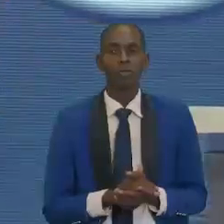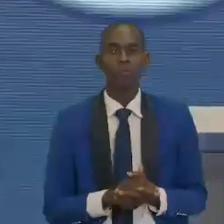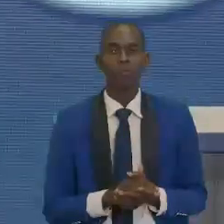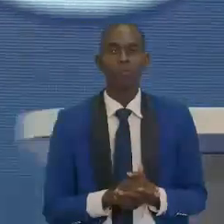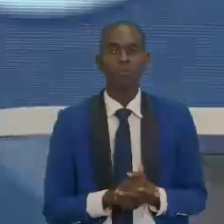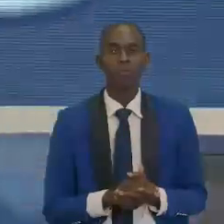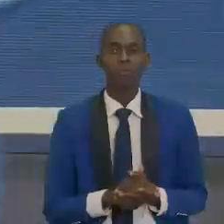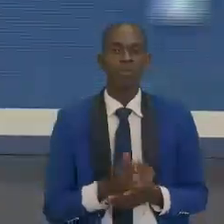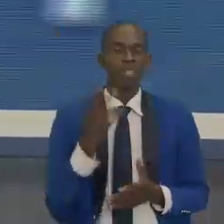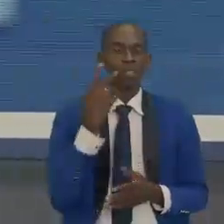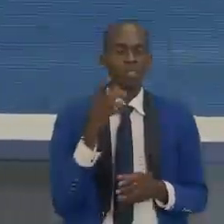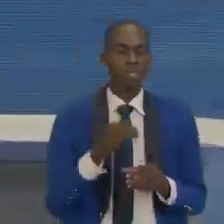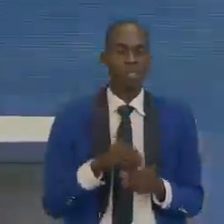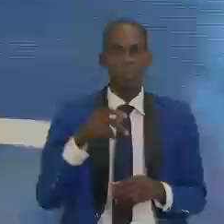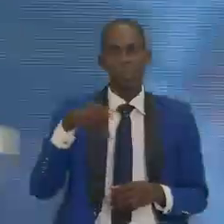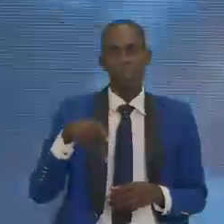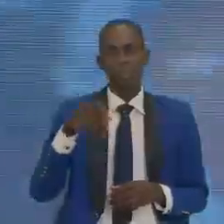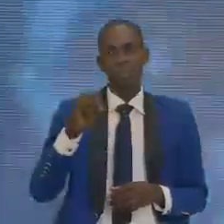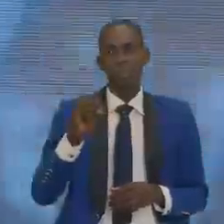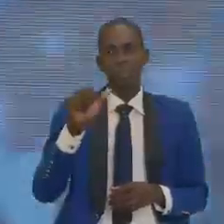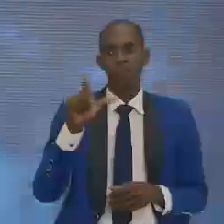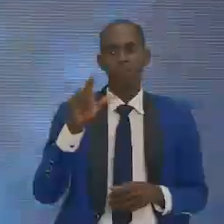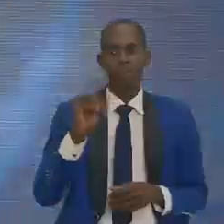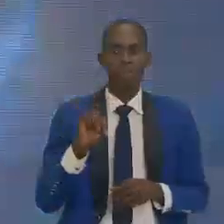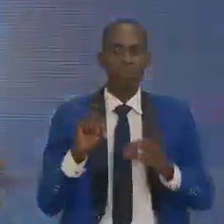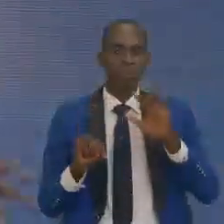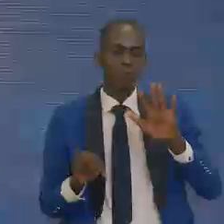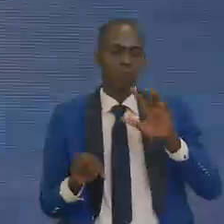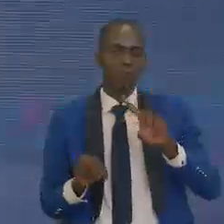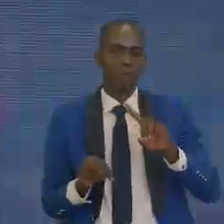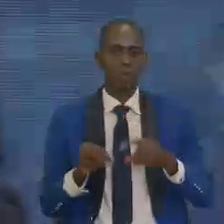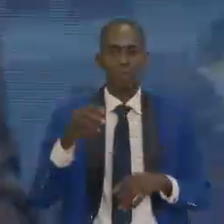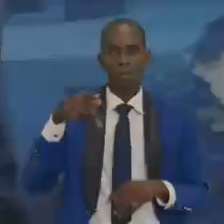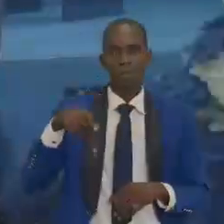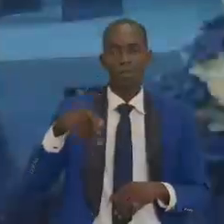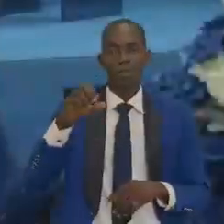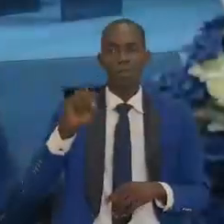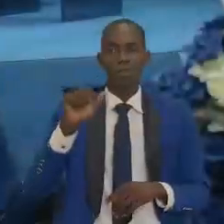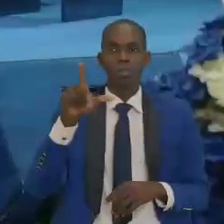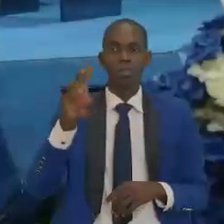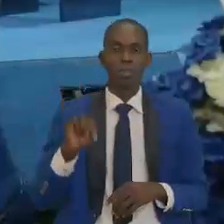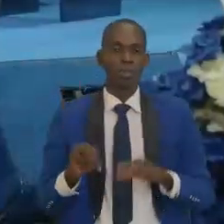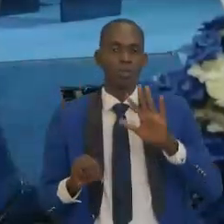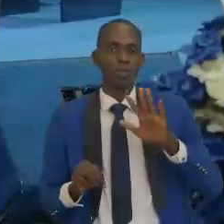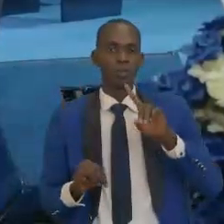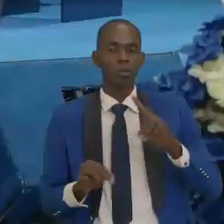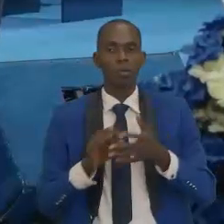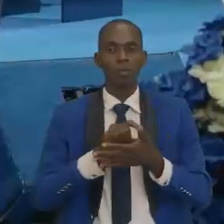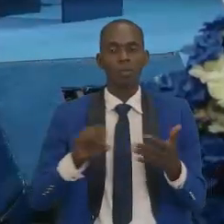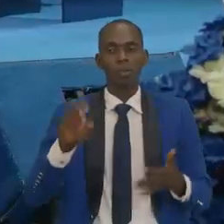Look at Psalm 51. In Psalm 51, we're looking at verse 12.